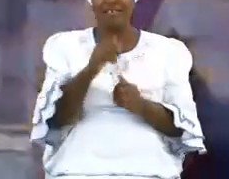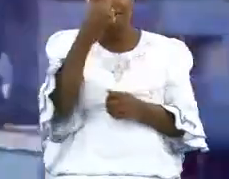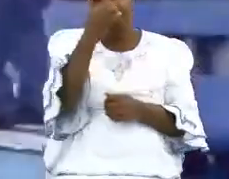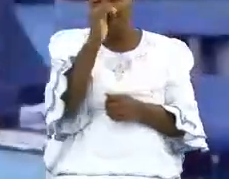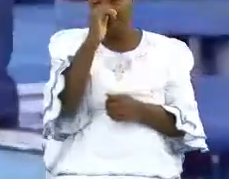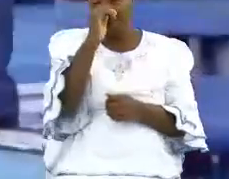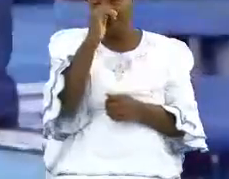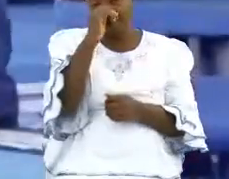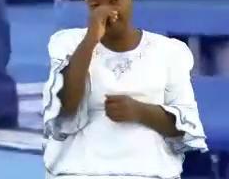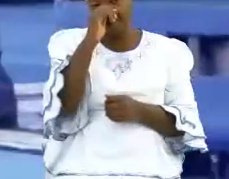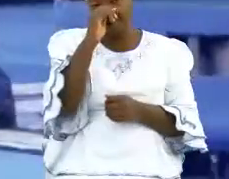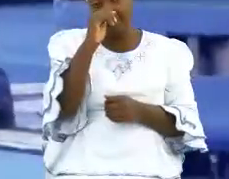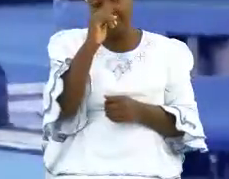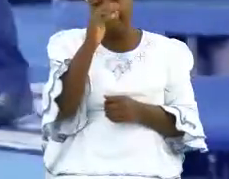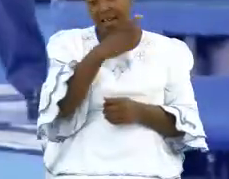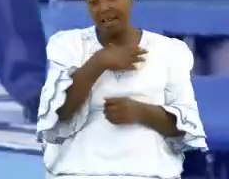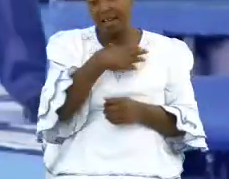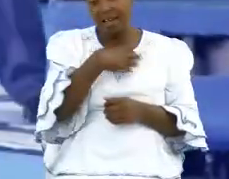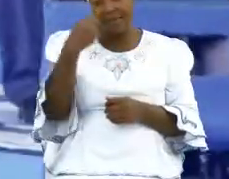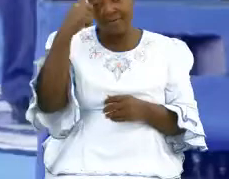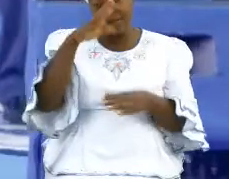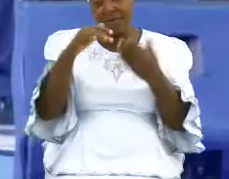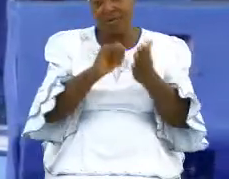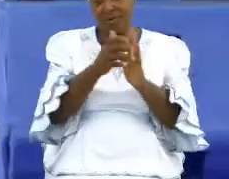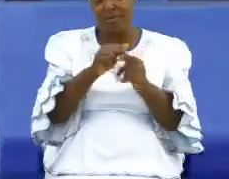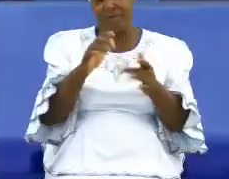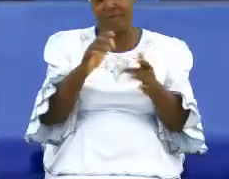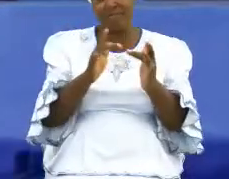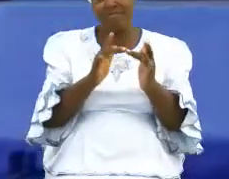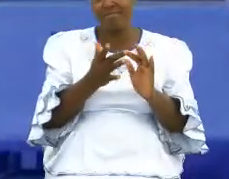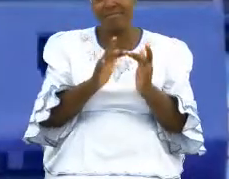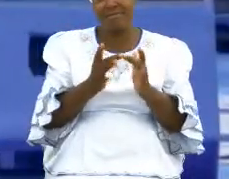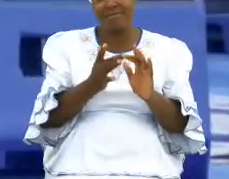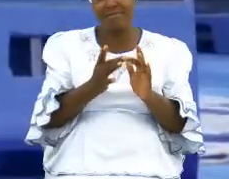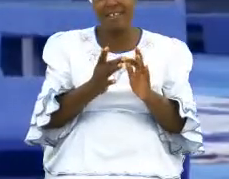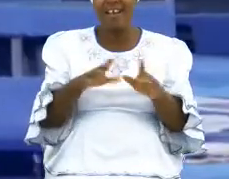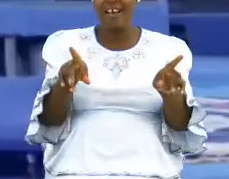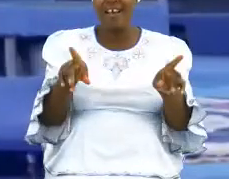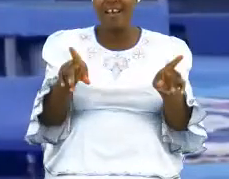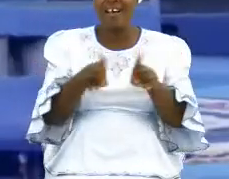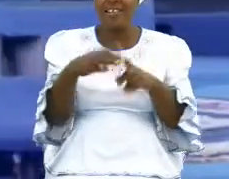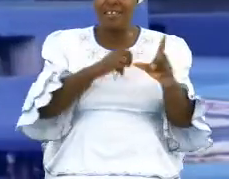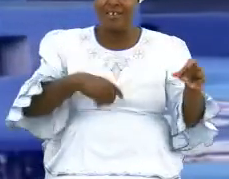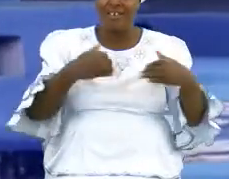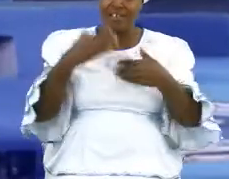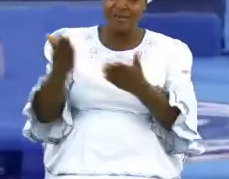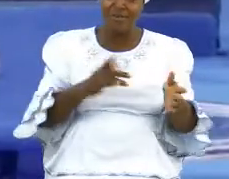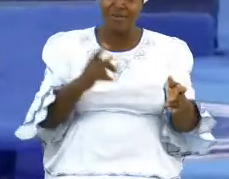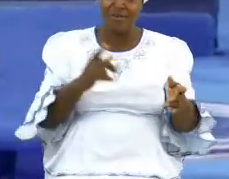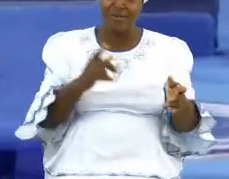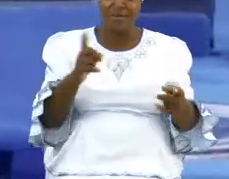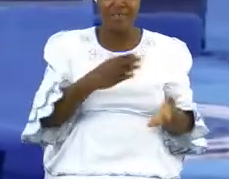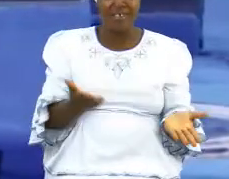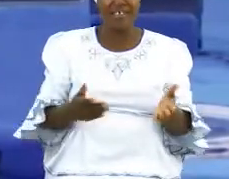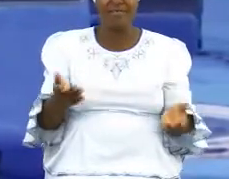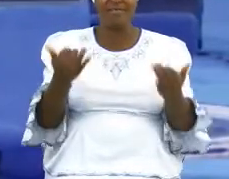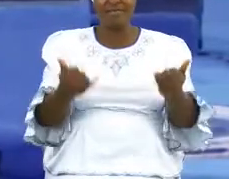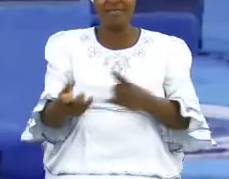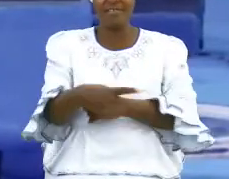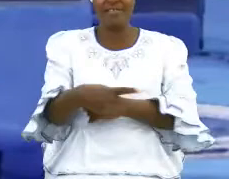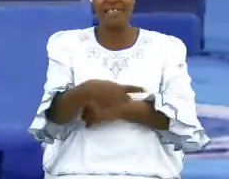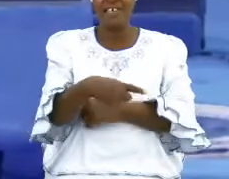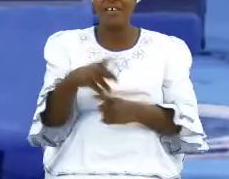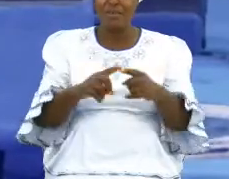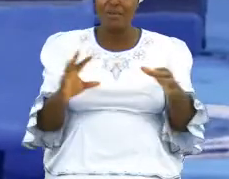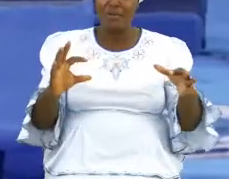Of all those online, as the Lord has brought you here today to